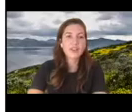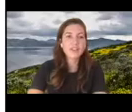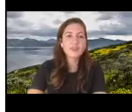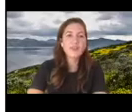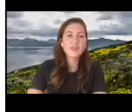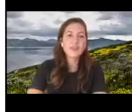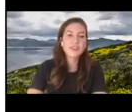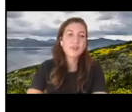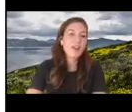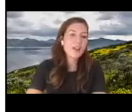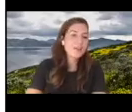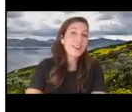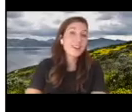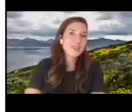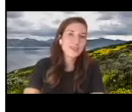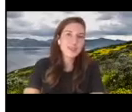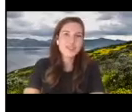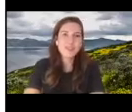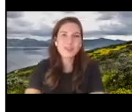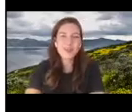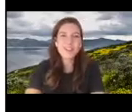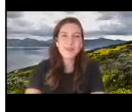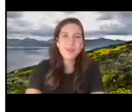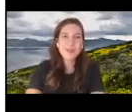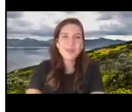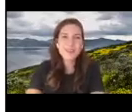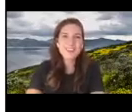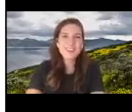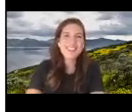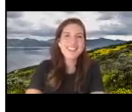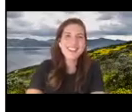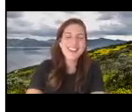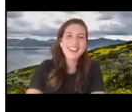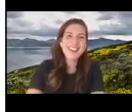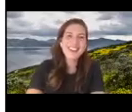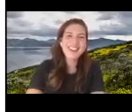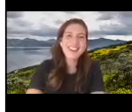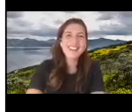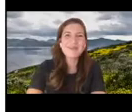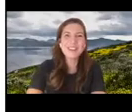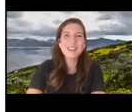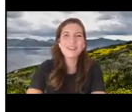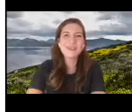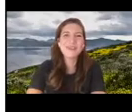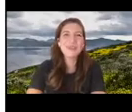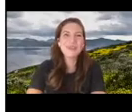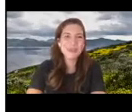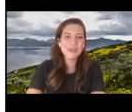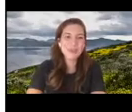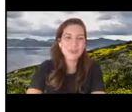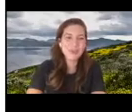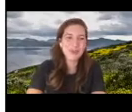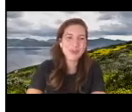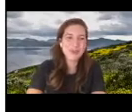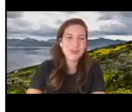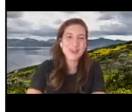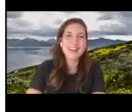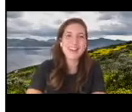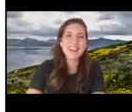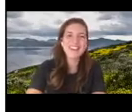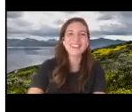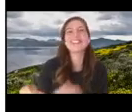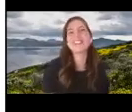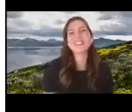Okay, there seems to be a very popular answer, which is that I think most people seem to think that individuals are really poorly informed